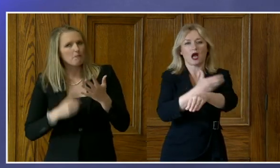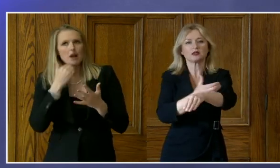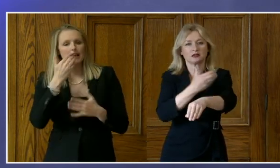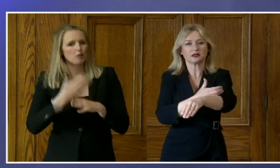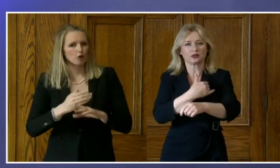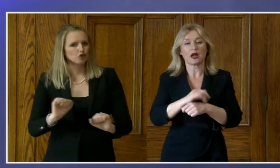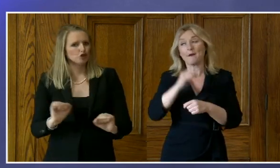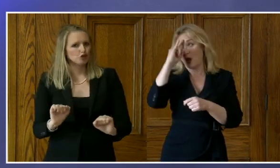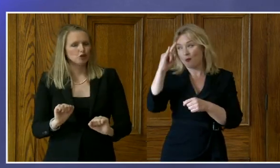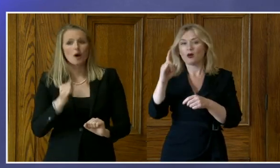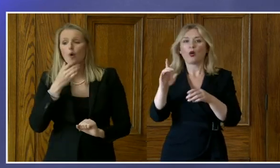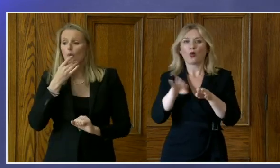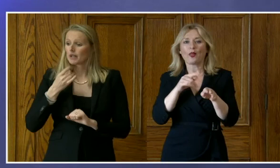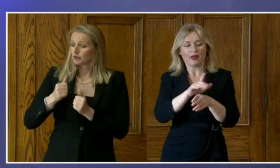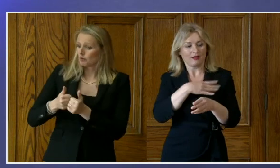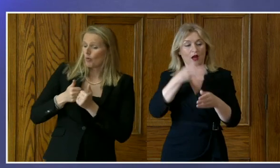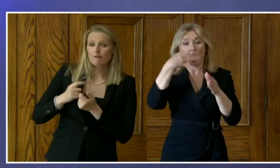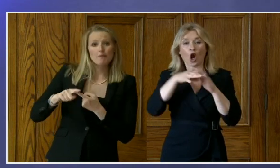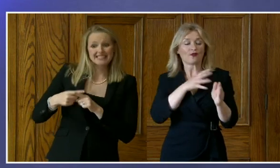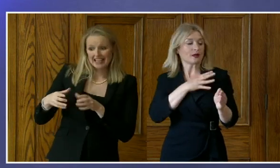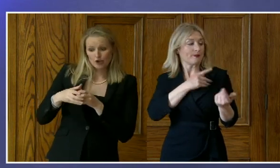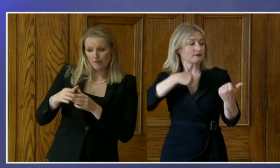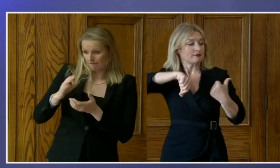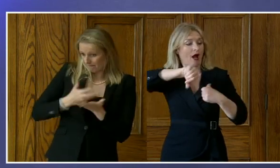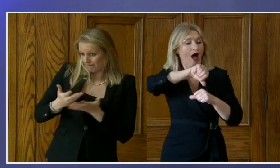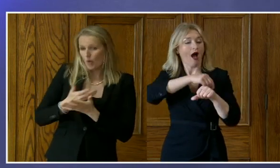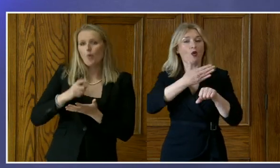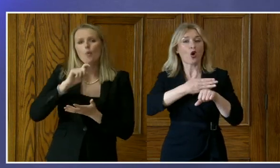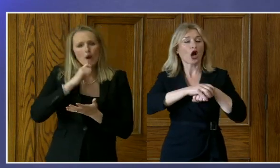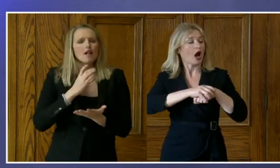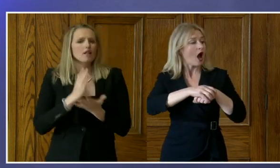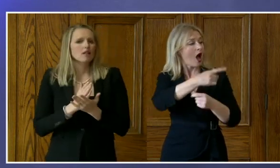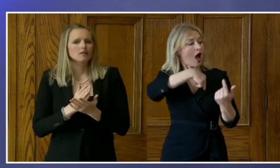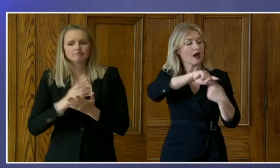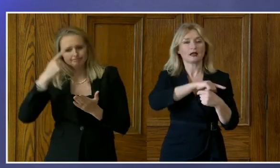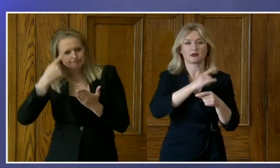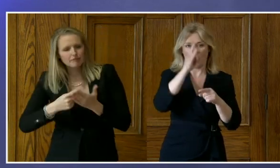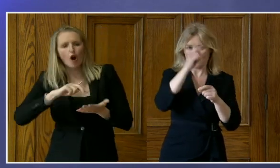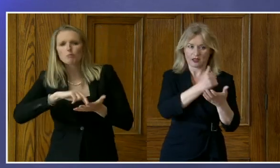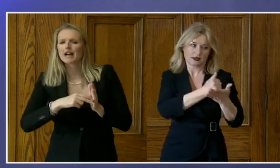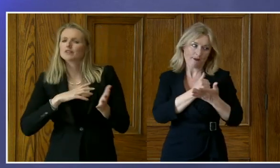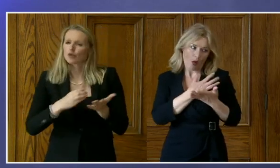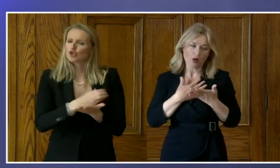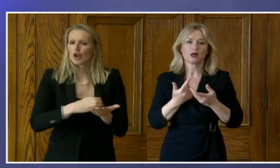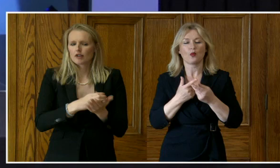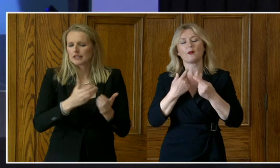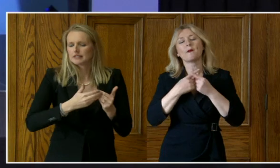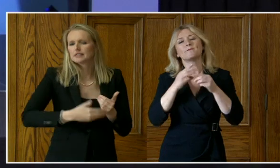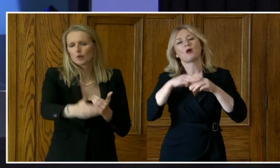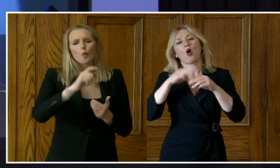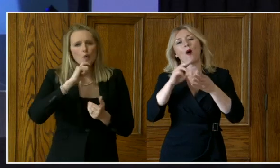the support of my executive colleagues that we'll implement and, I suppose, announce more plans in the coming days and weeks.